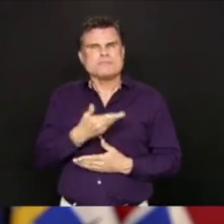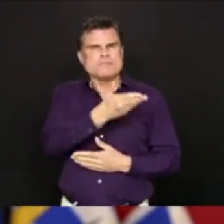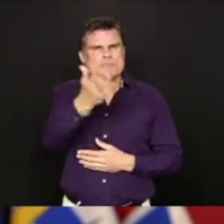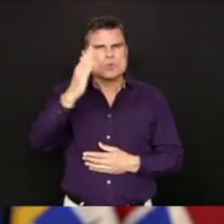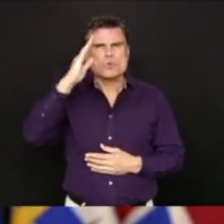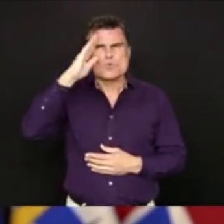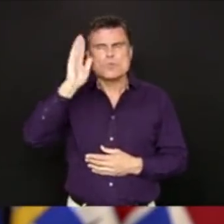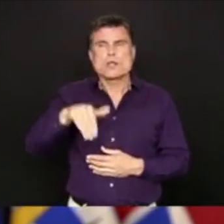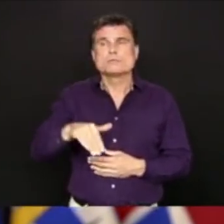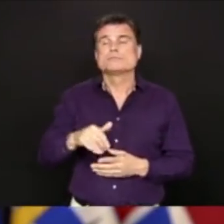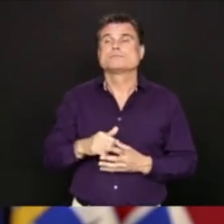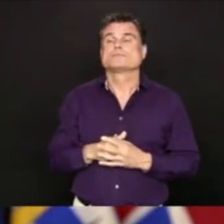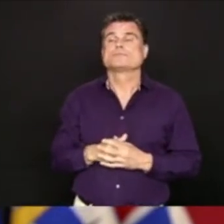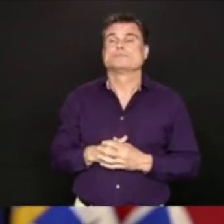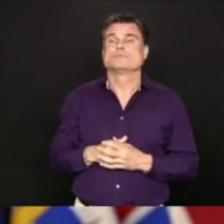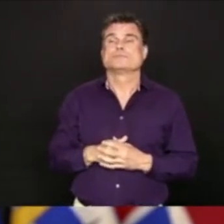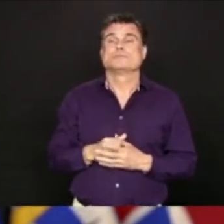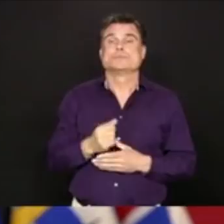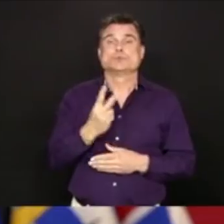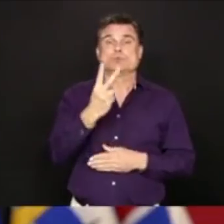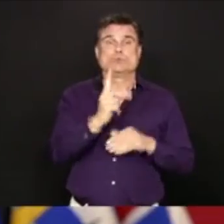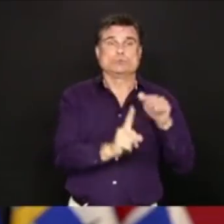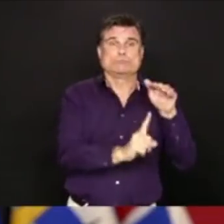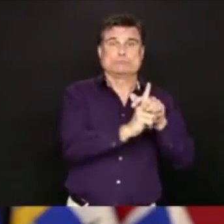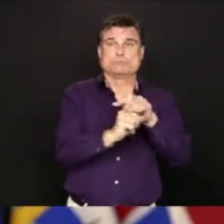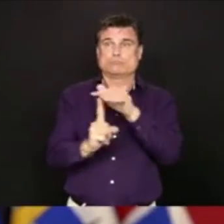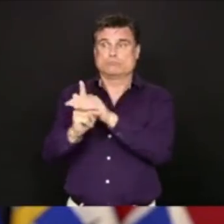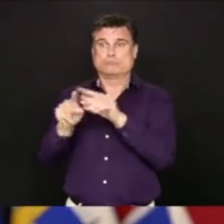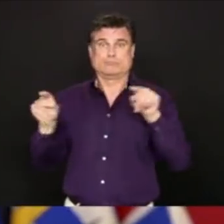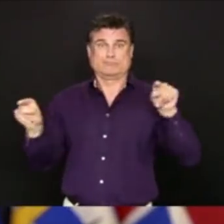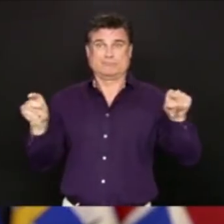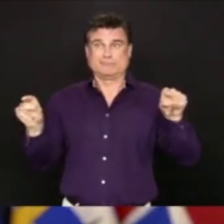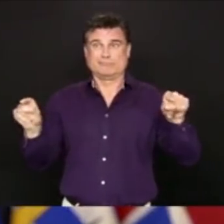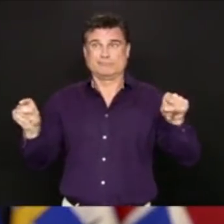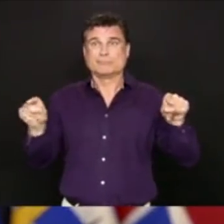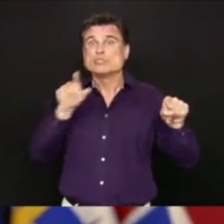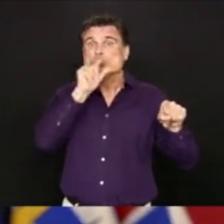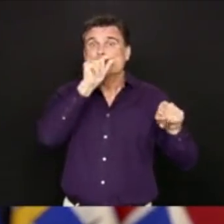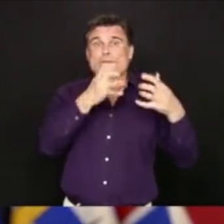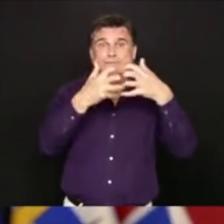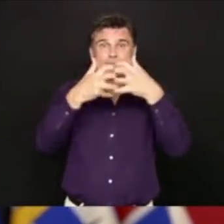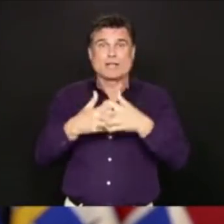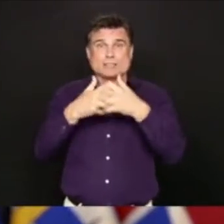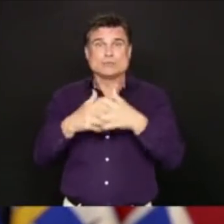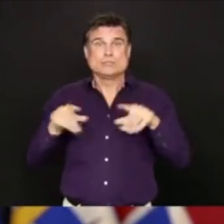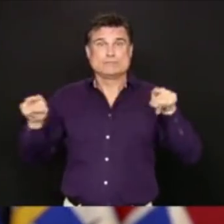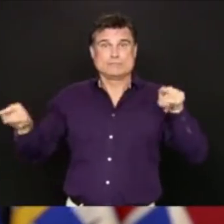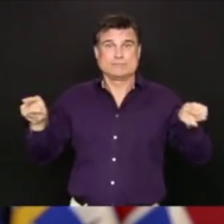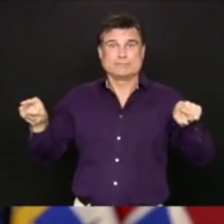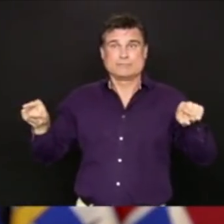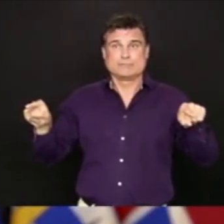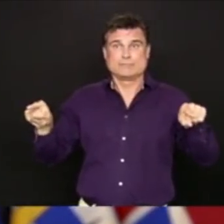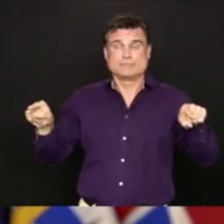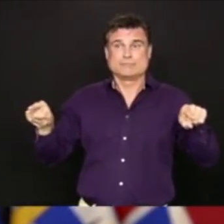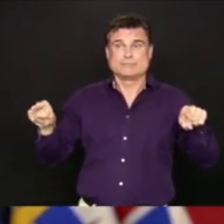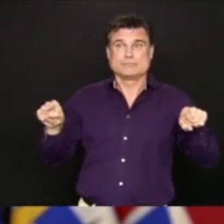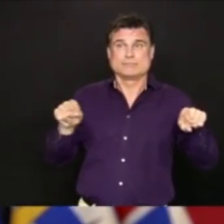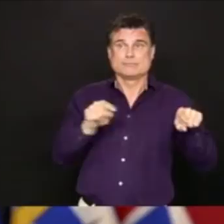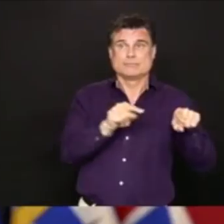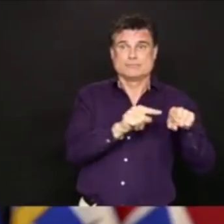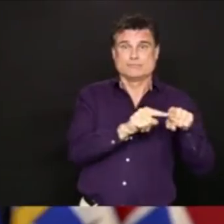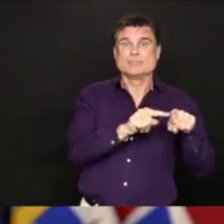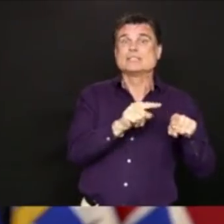workplaces, including Superior Poultry, and 16 of the new cases today are related to the